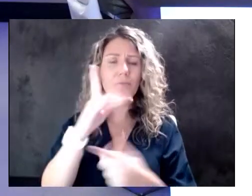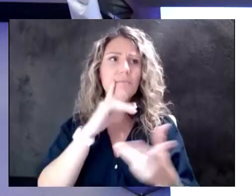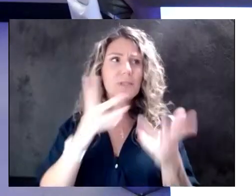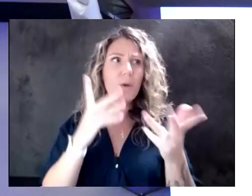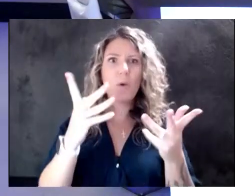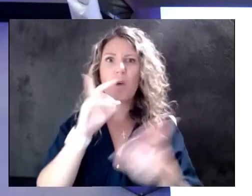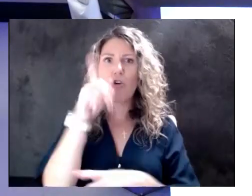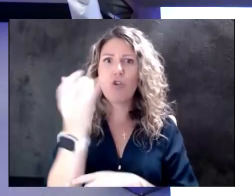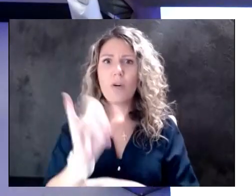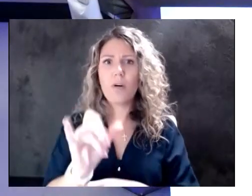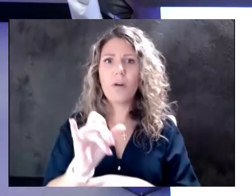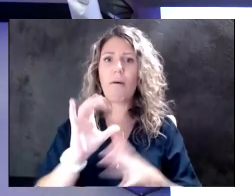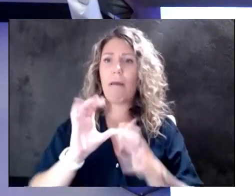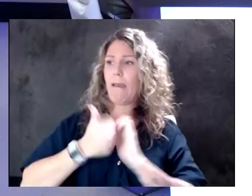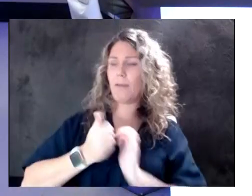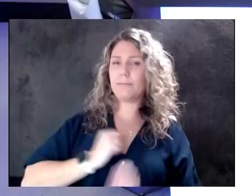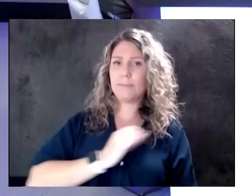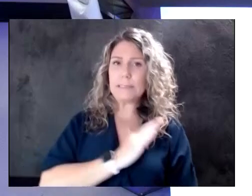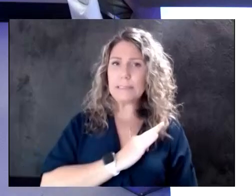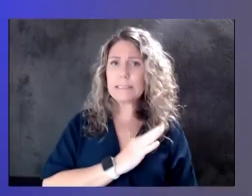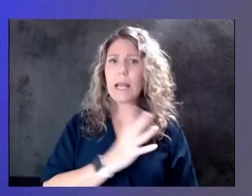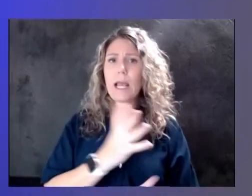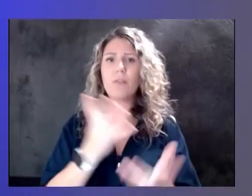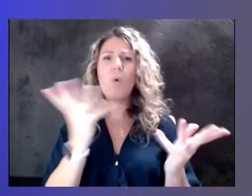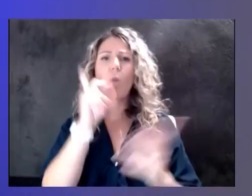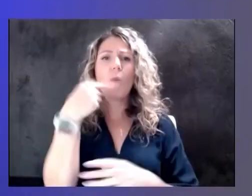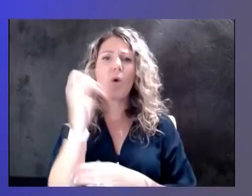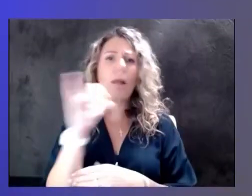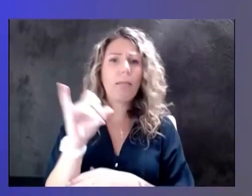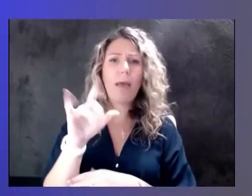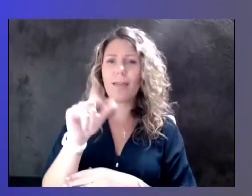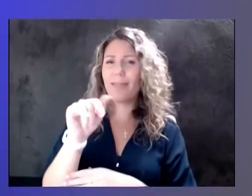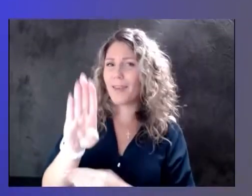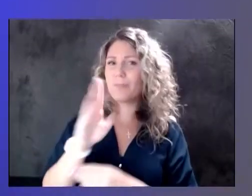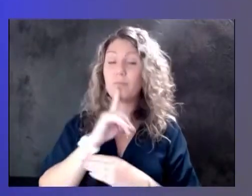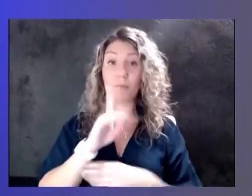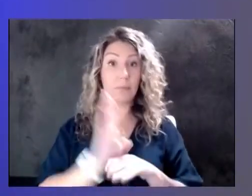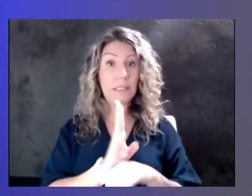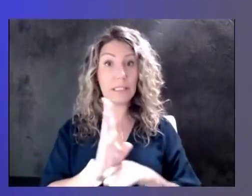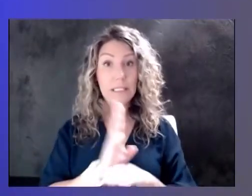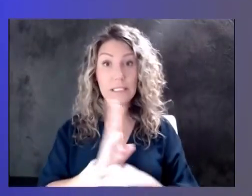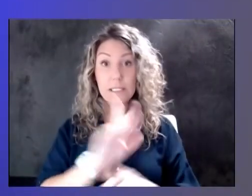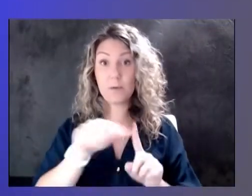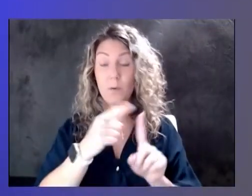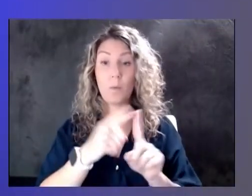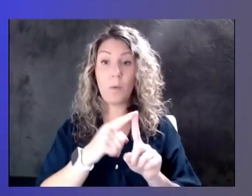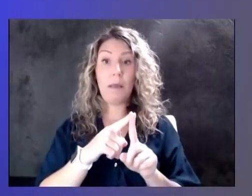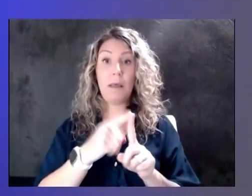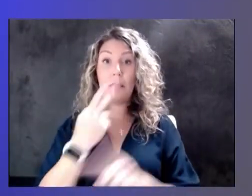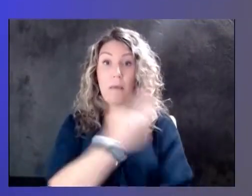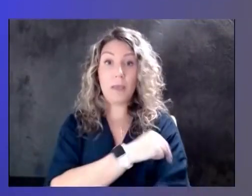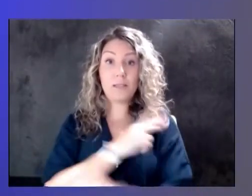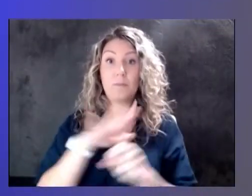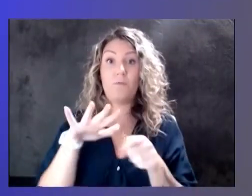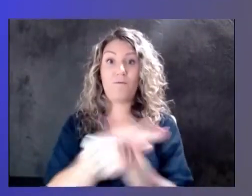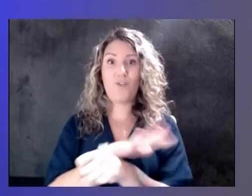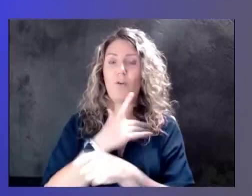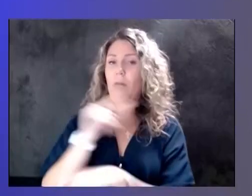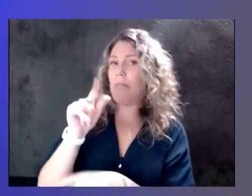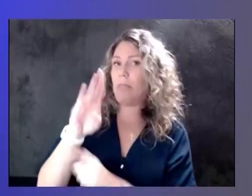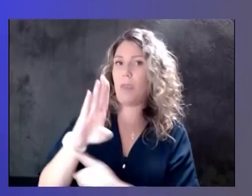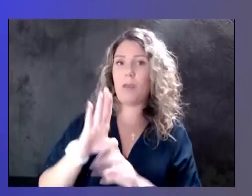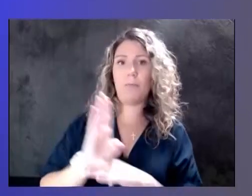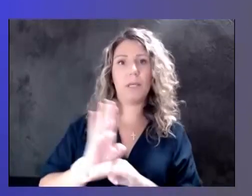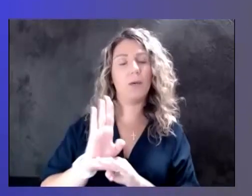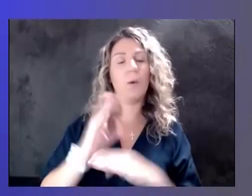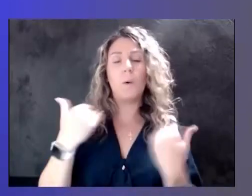is staff doing? What does it look like up there? The labs are busy. When the hospital's full, the laboratory is very busy, not only in our COVID